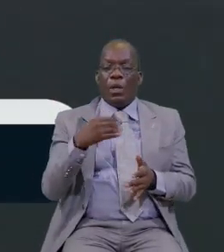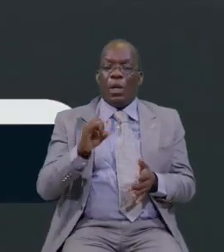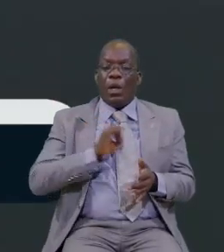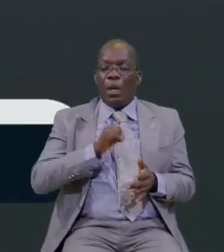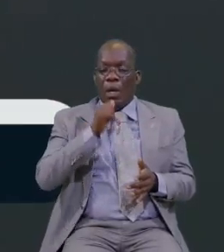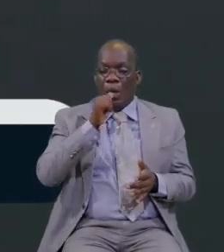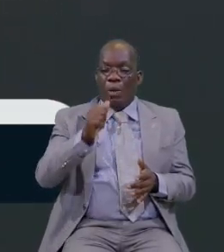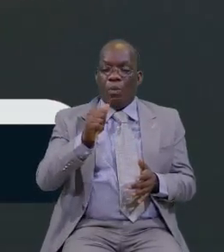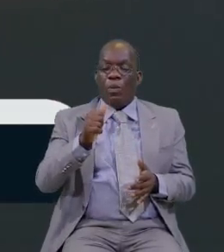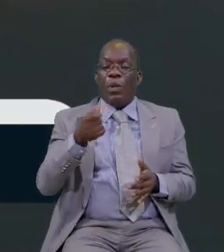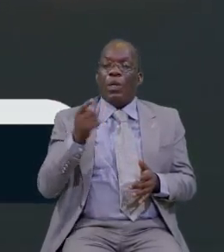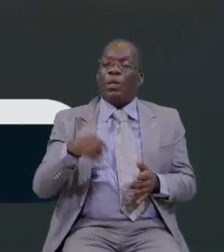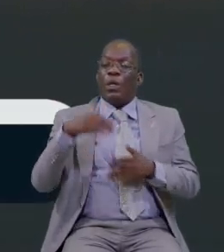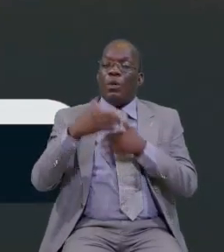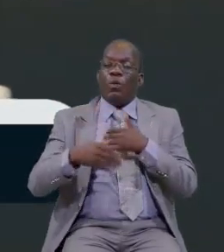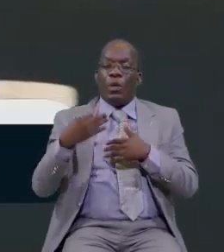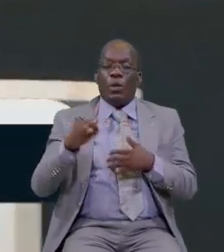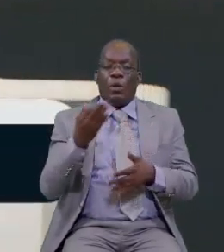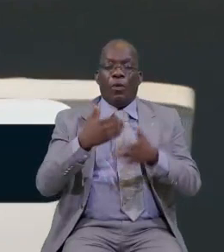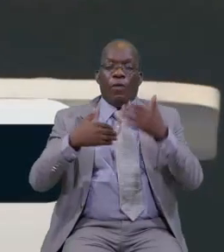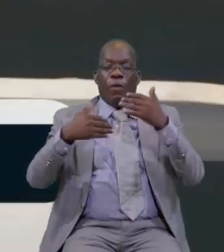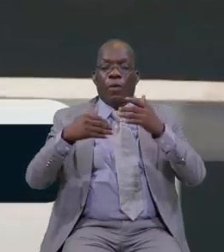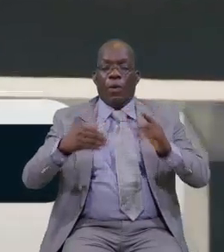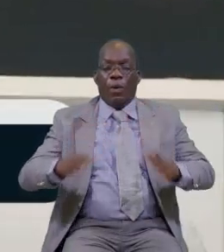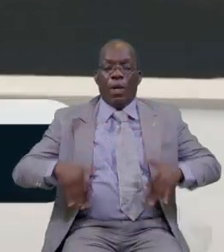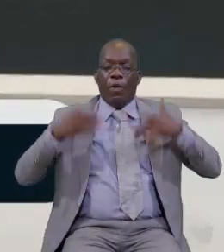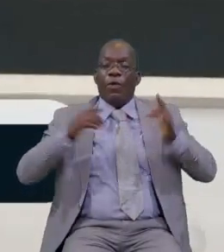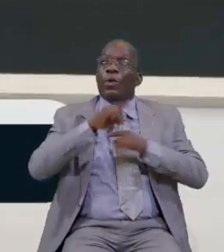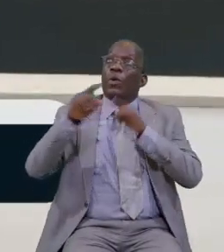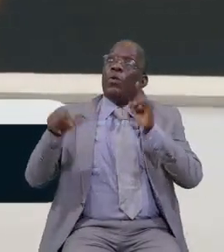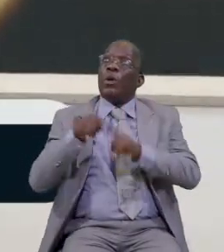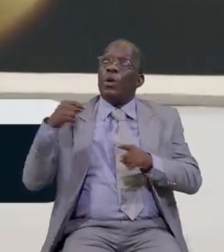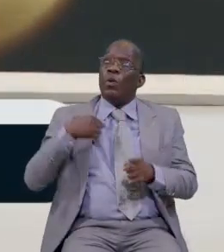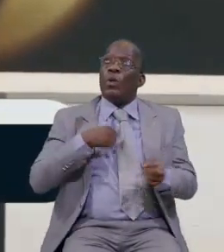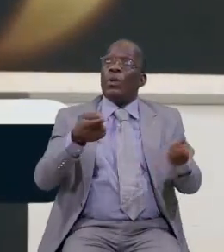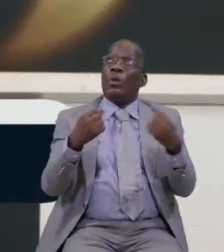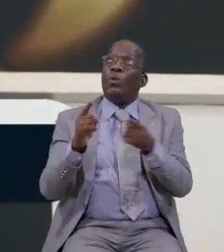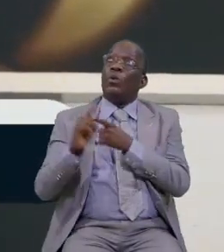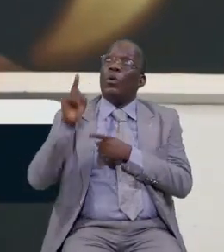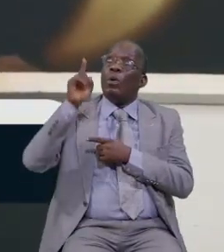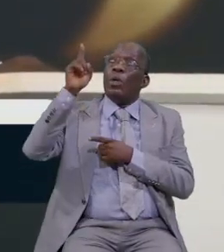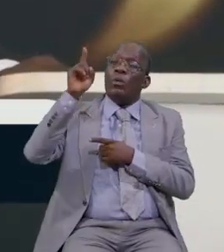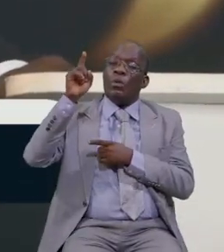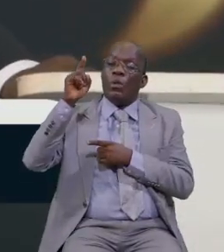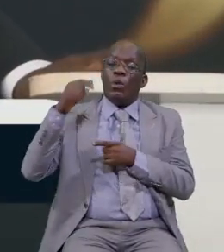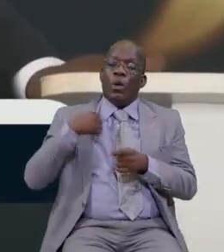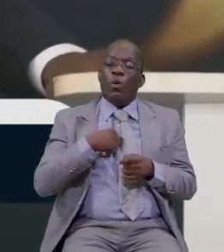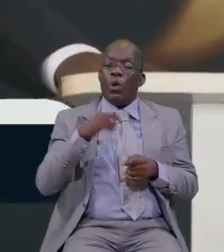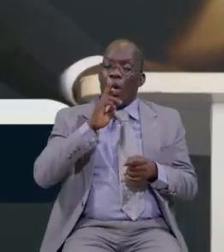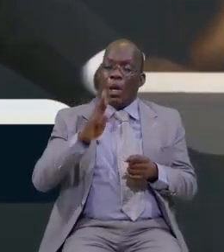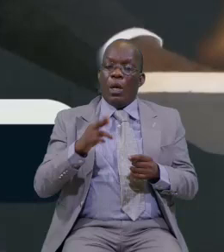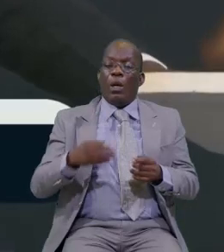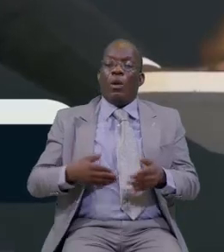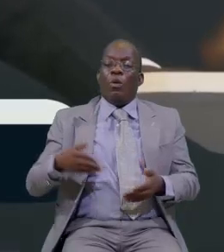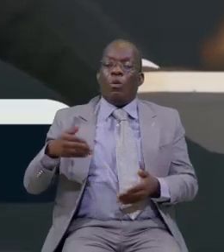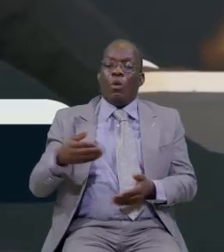of life. When we come to him, we're born again, he gives us life, eternal life.